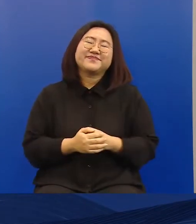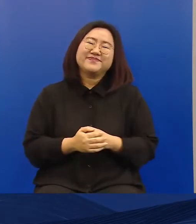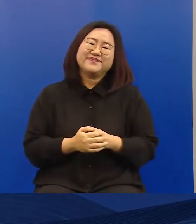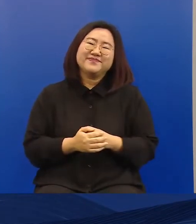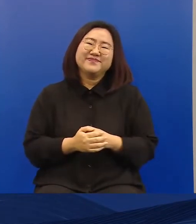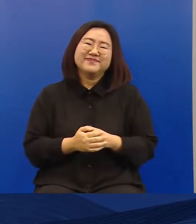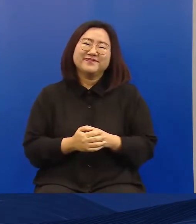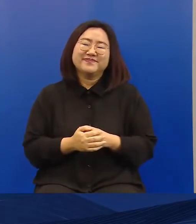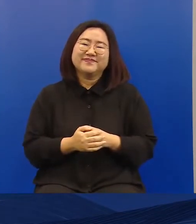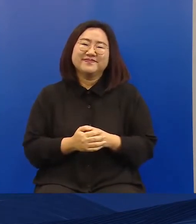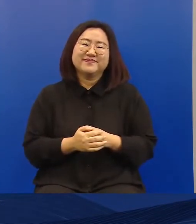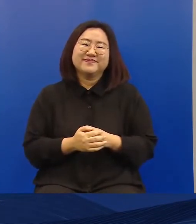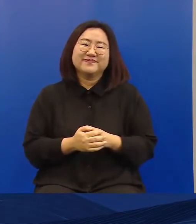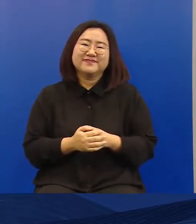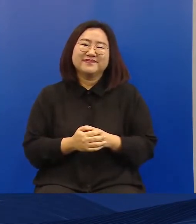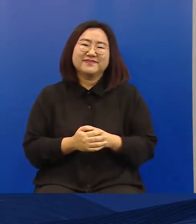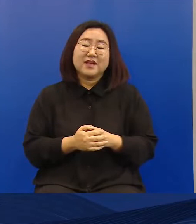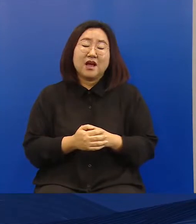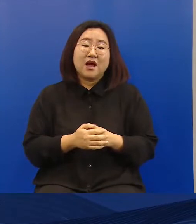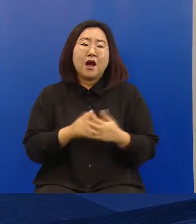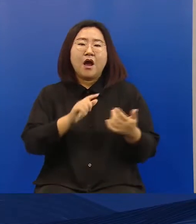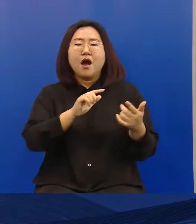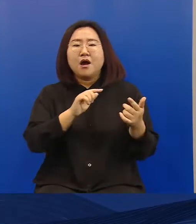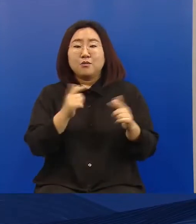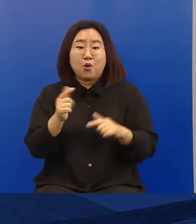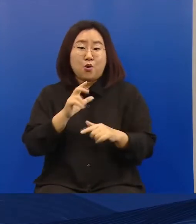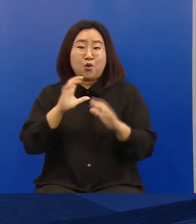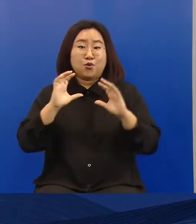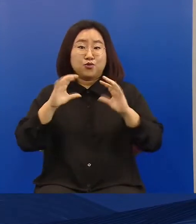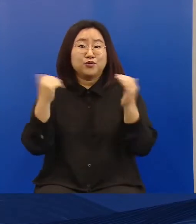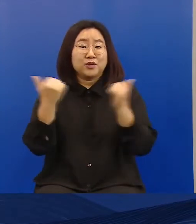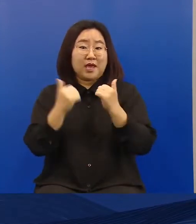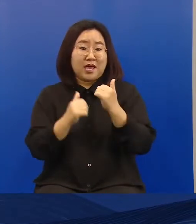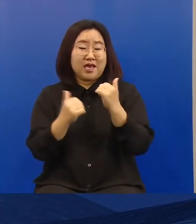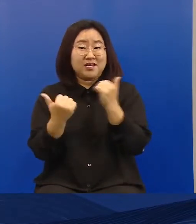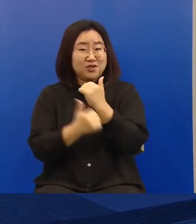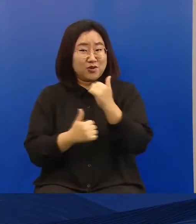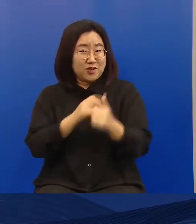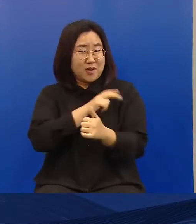10 minutes that you are given. Please bear that in mind.